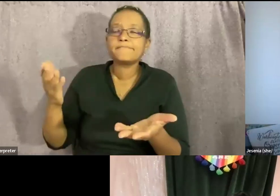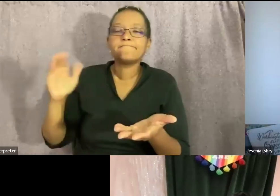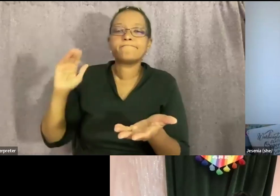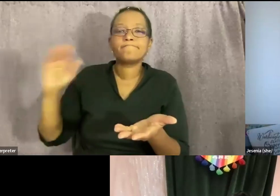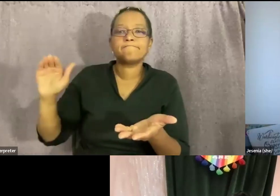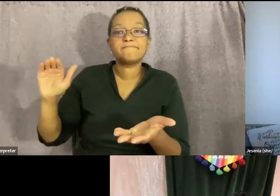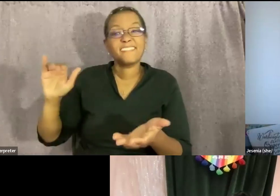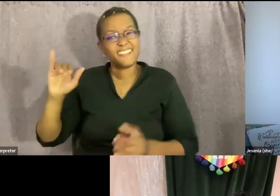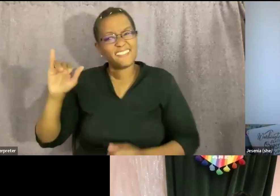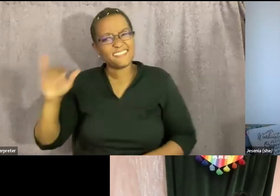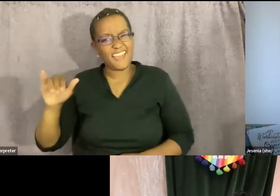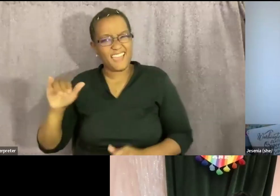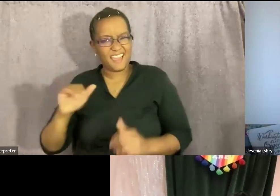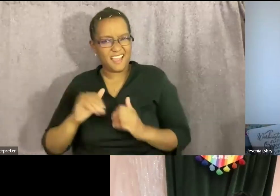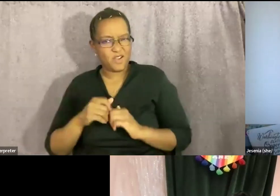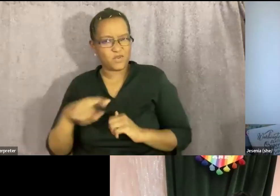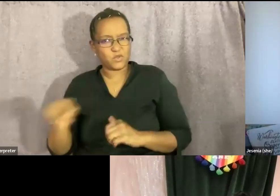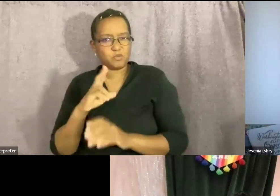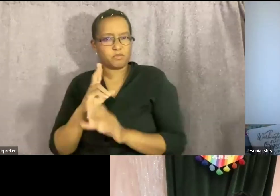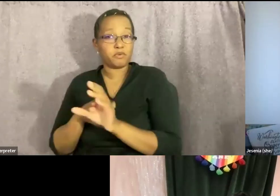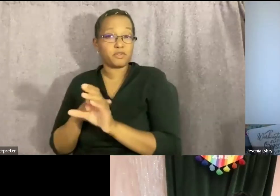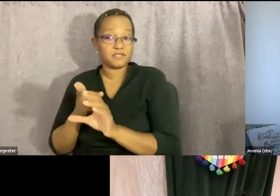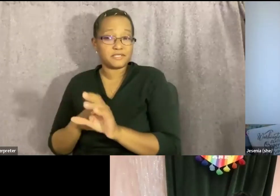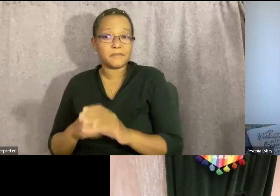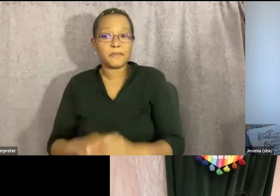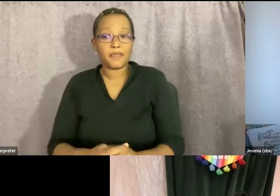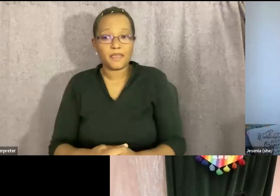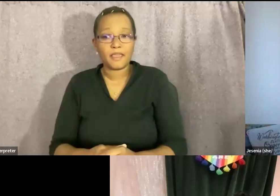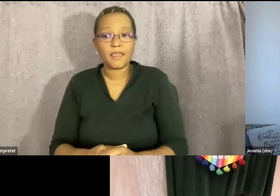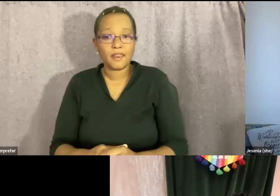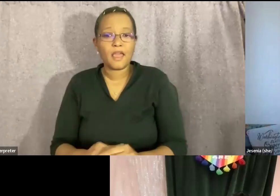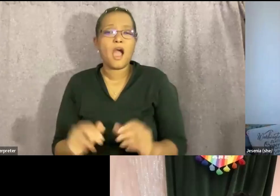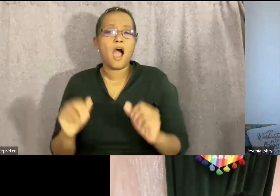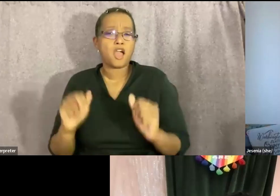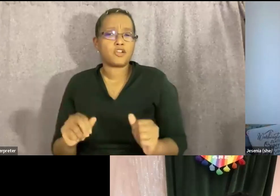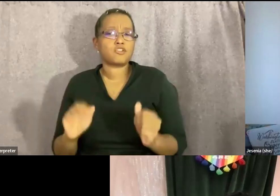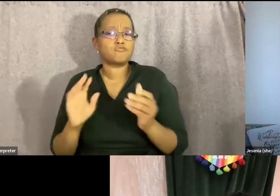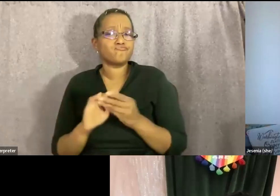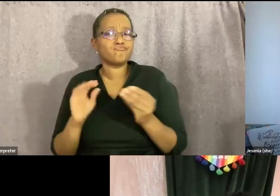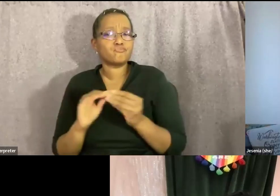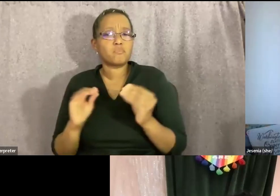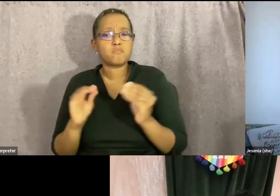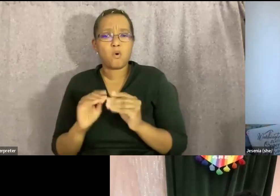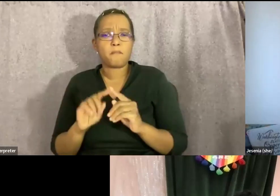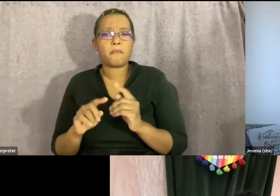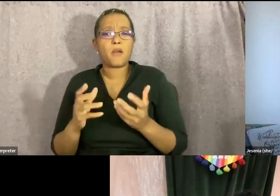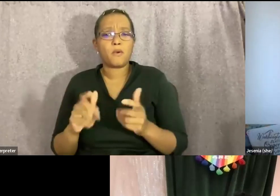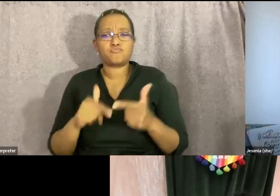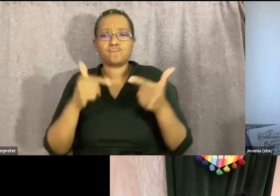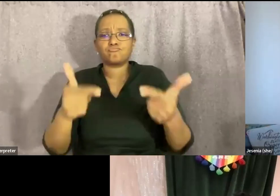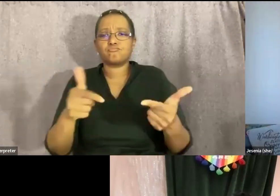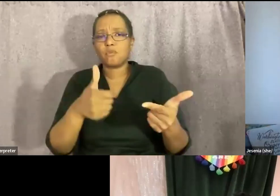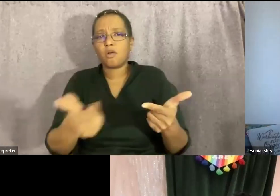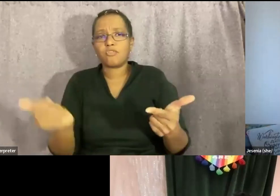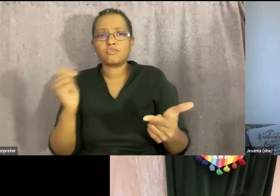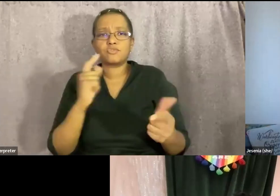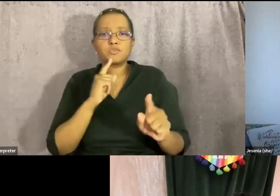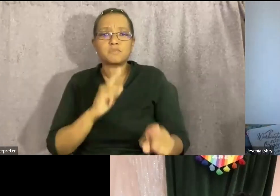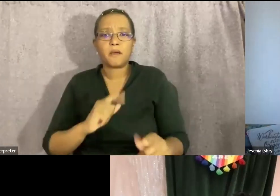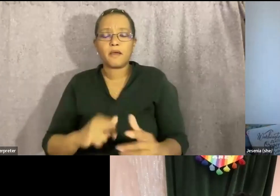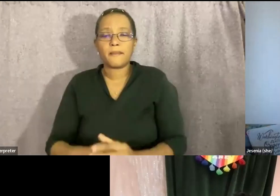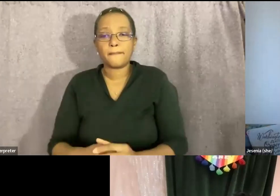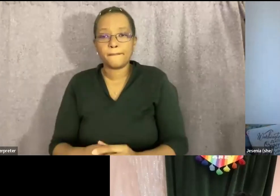And I had never like heard anyone like frame that way. I just knew like ally wasn't the word I wanted to be using all the time,